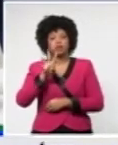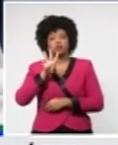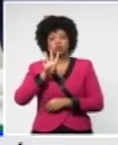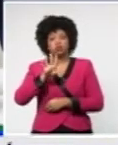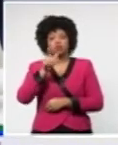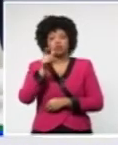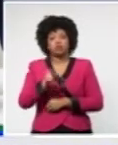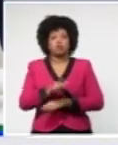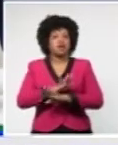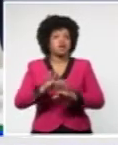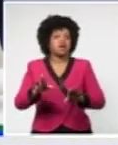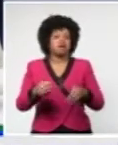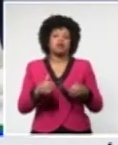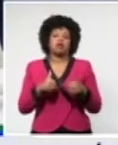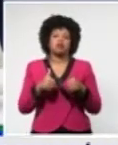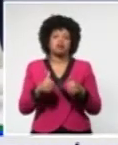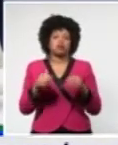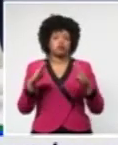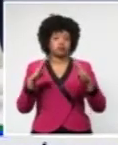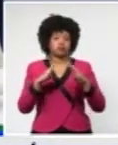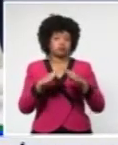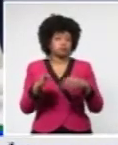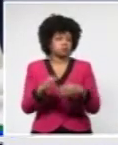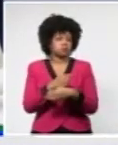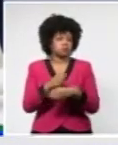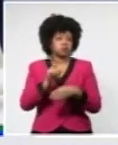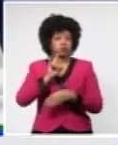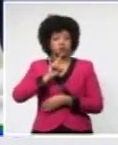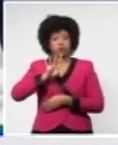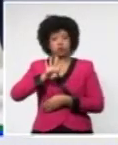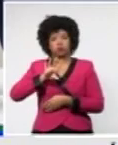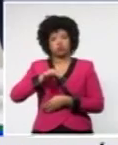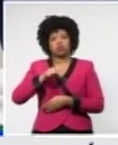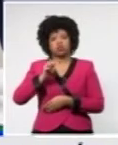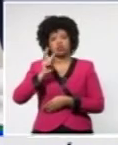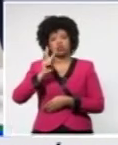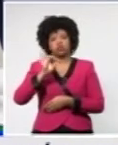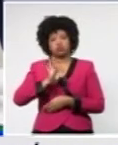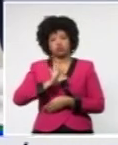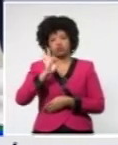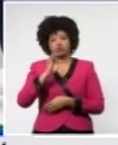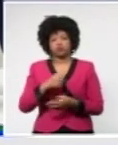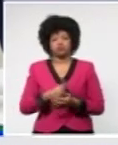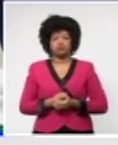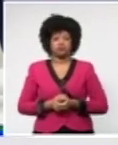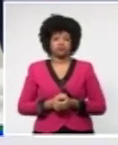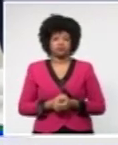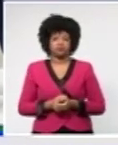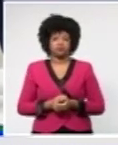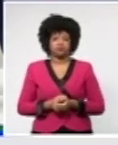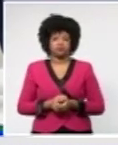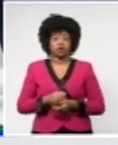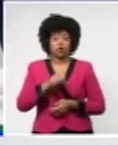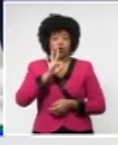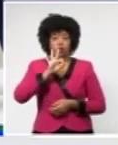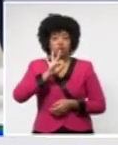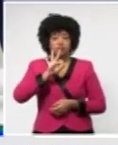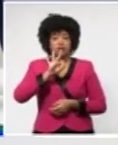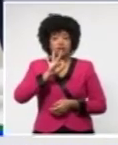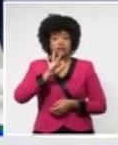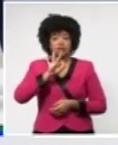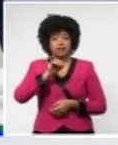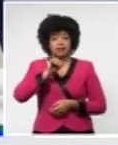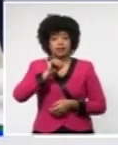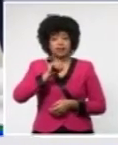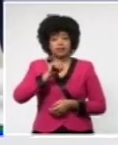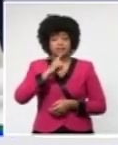have died, Cuba has a lethality rate of 3.64%.